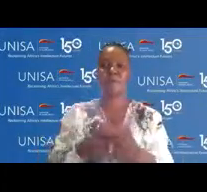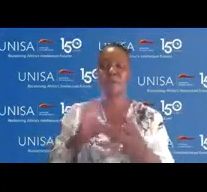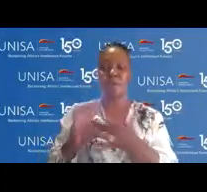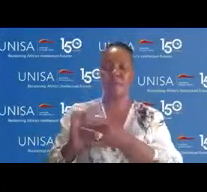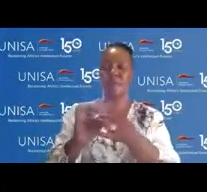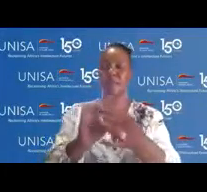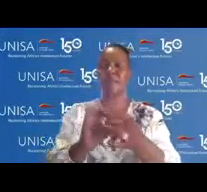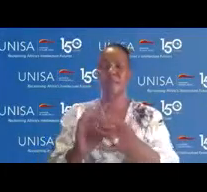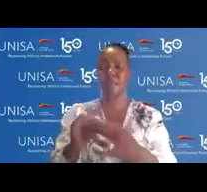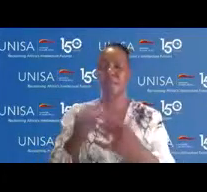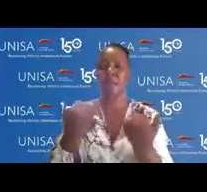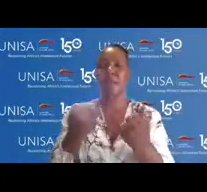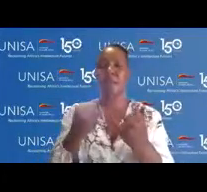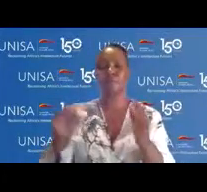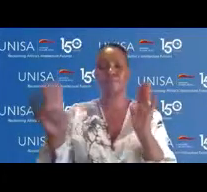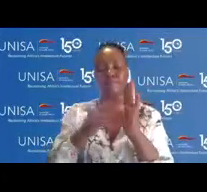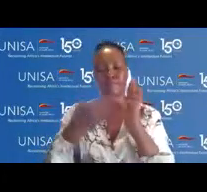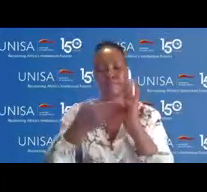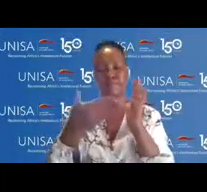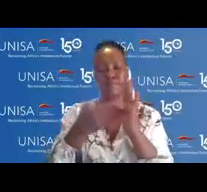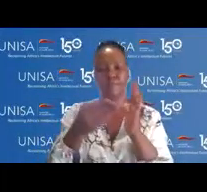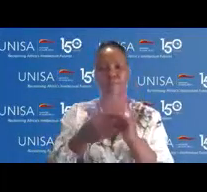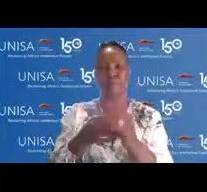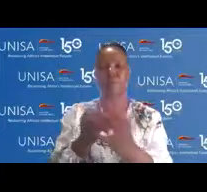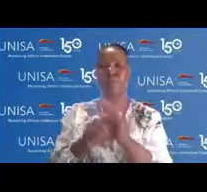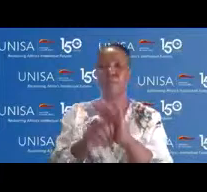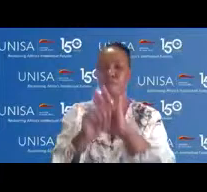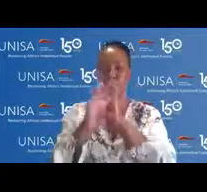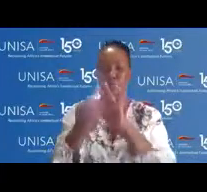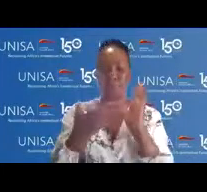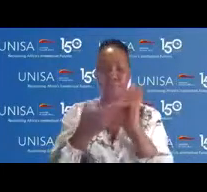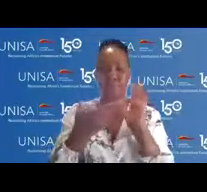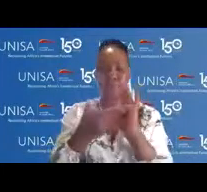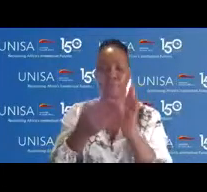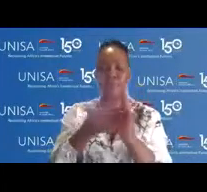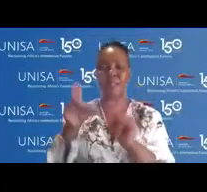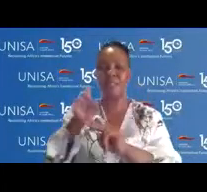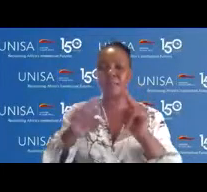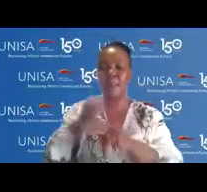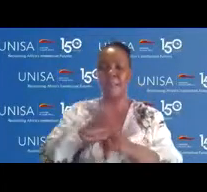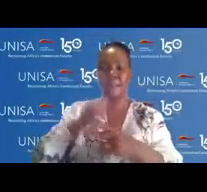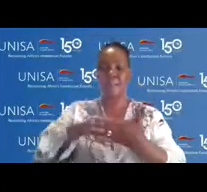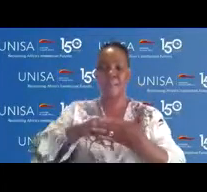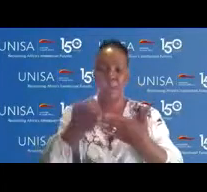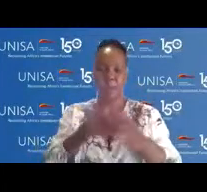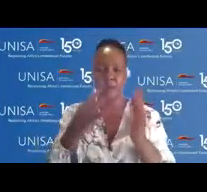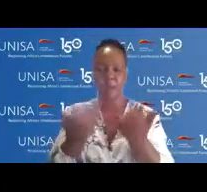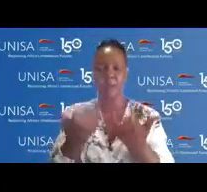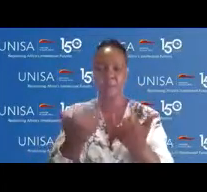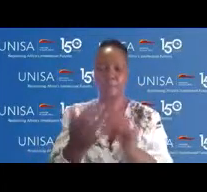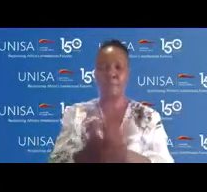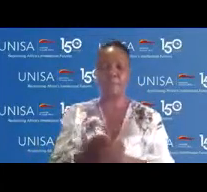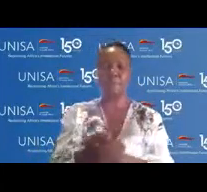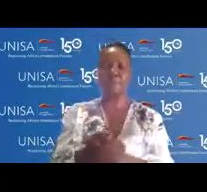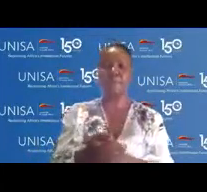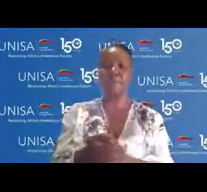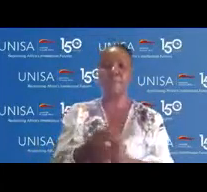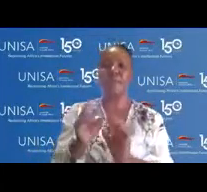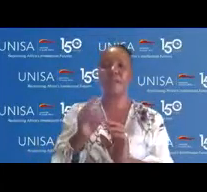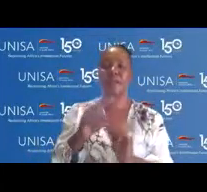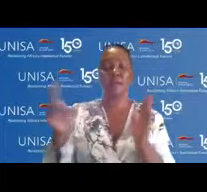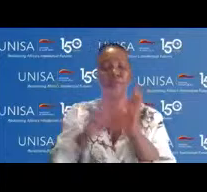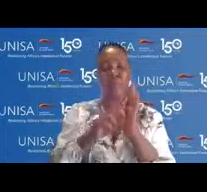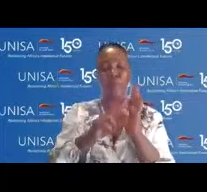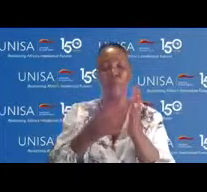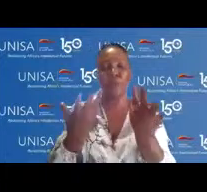can see it's busy broadcasting there. So let me go check my laptop now. And I'm going to go and see.